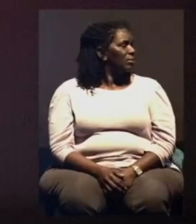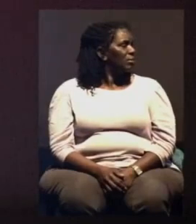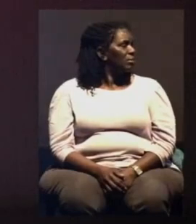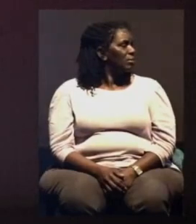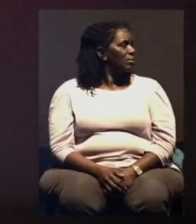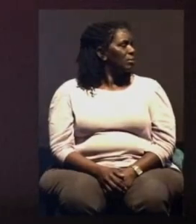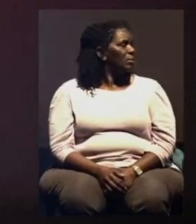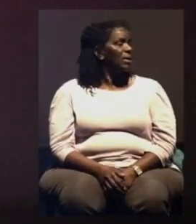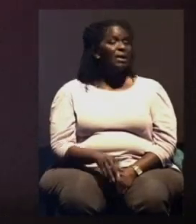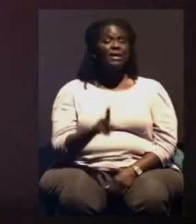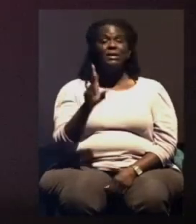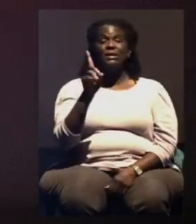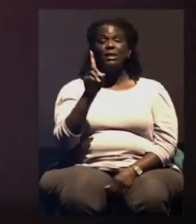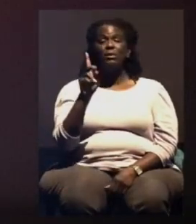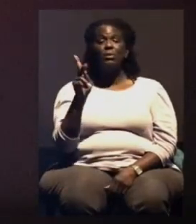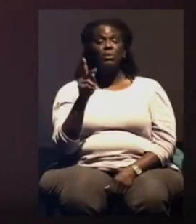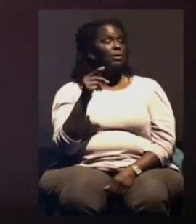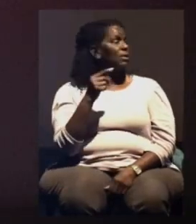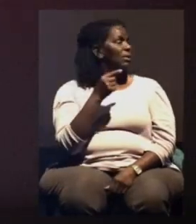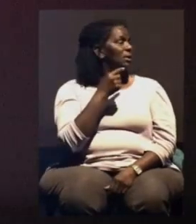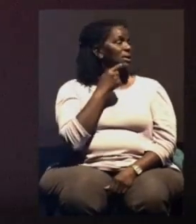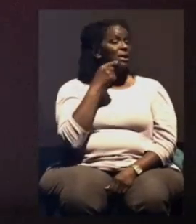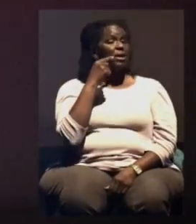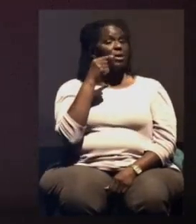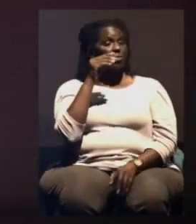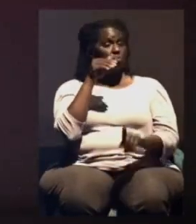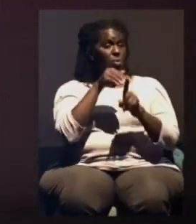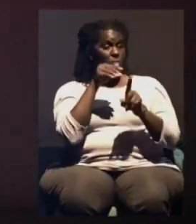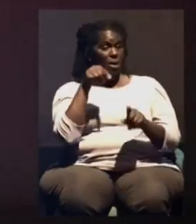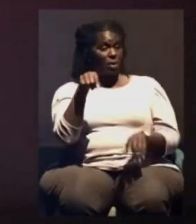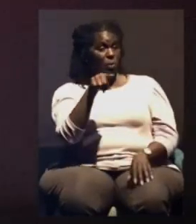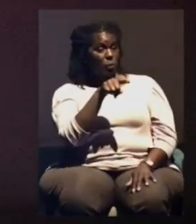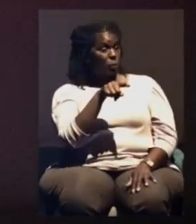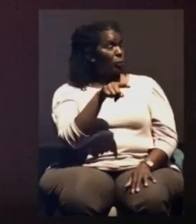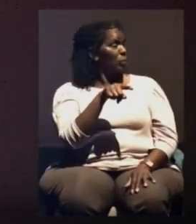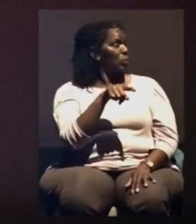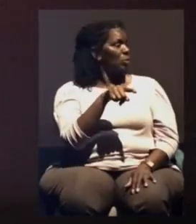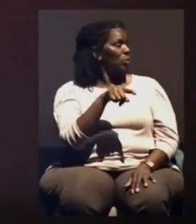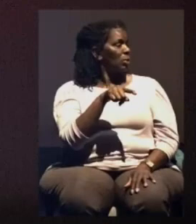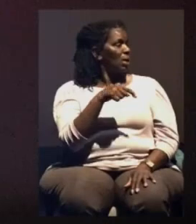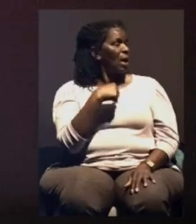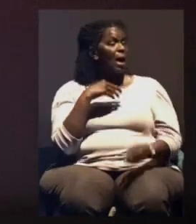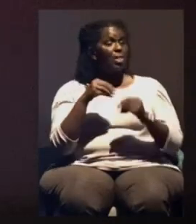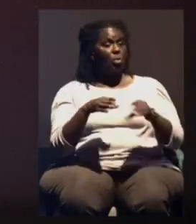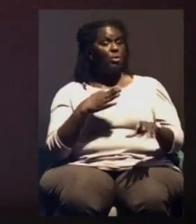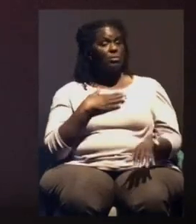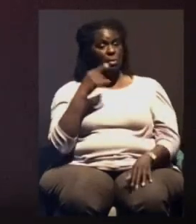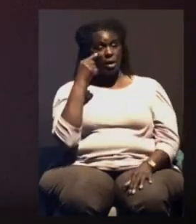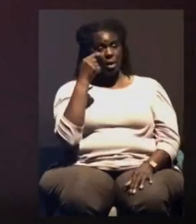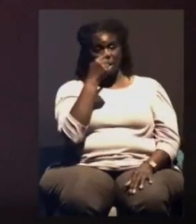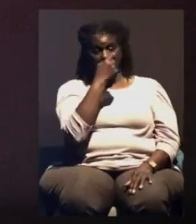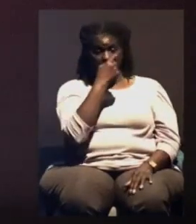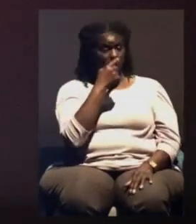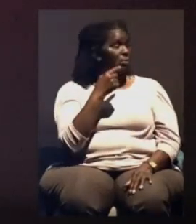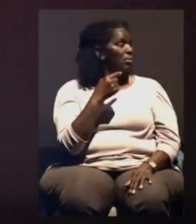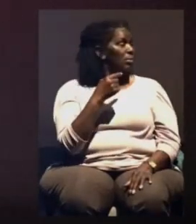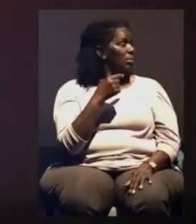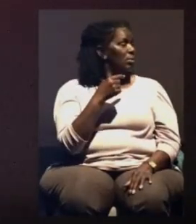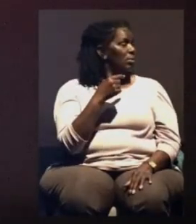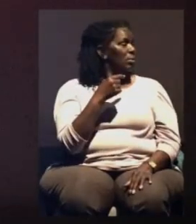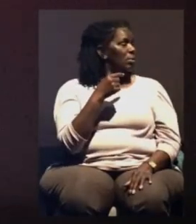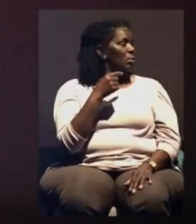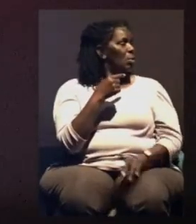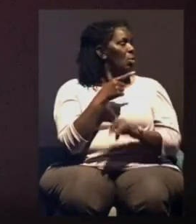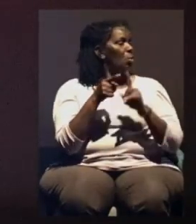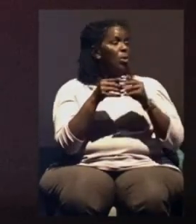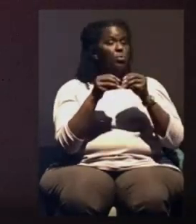And Daniel Kish says, let me remind you of something, my friend. I lost my eyes. Do you know what happens when you